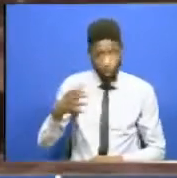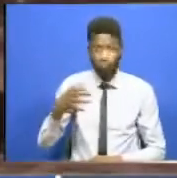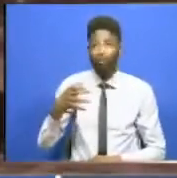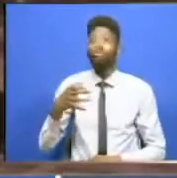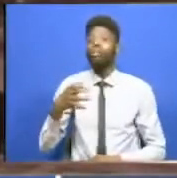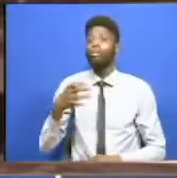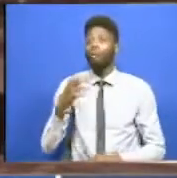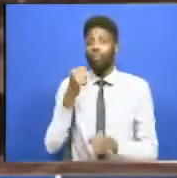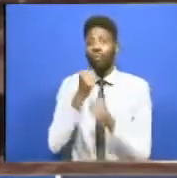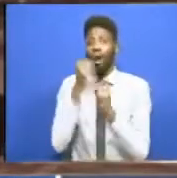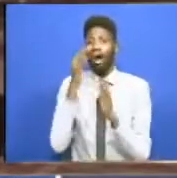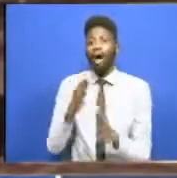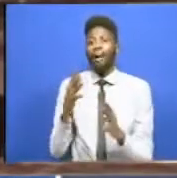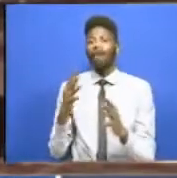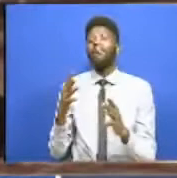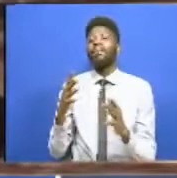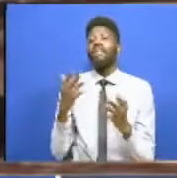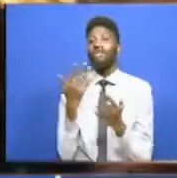officers.